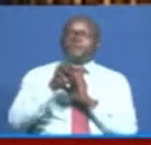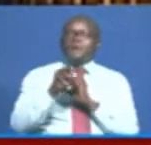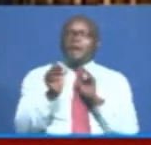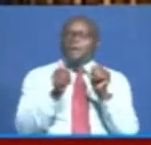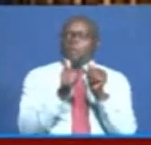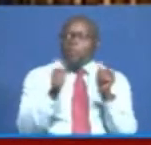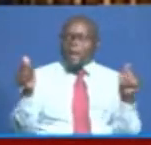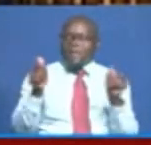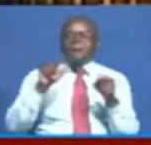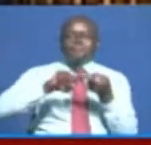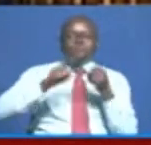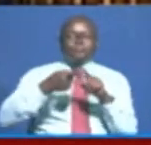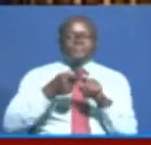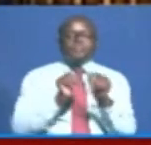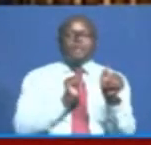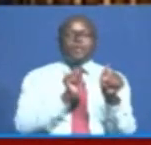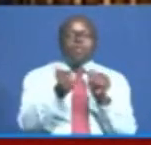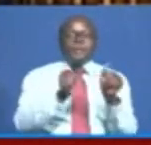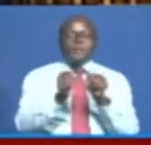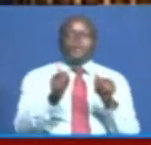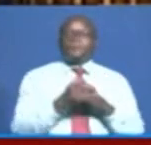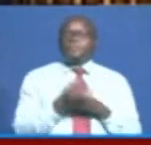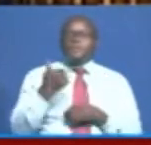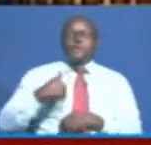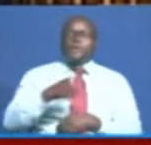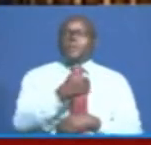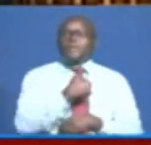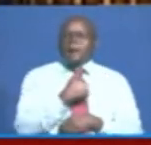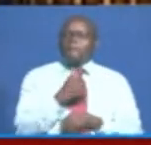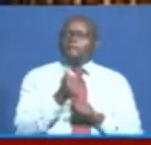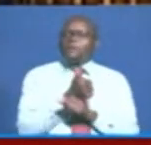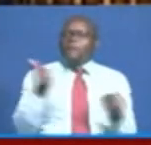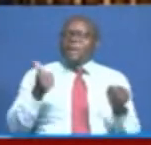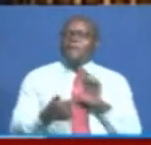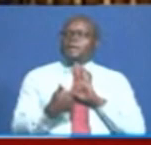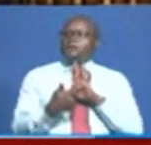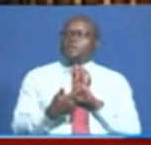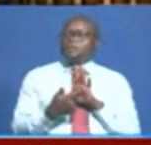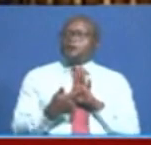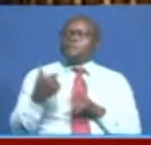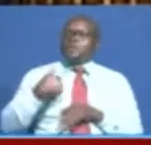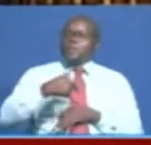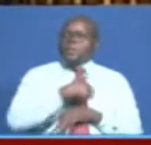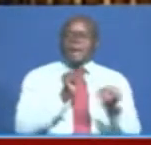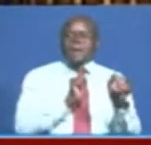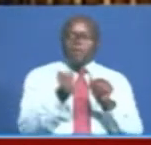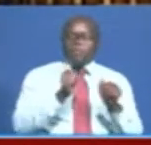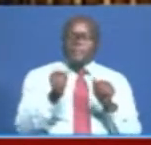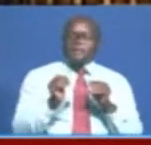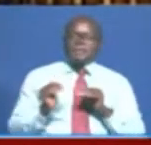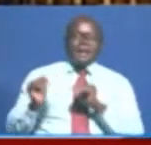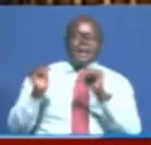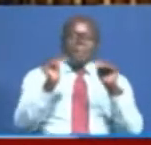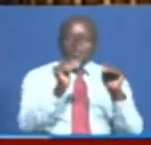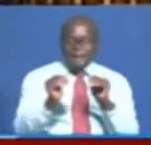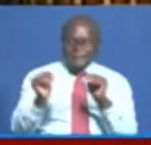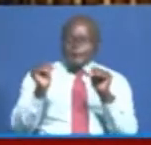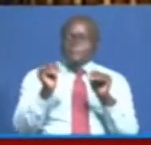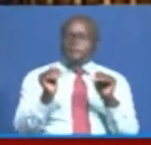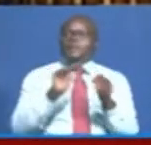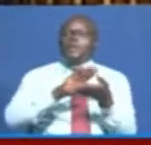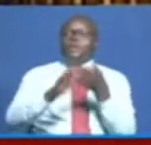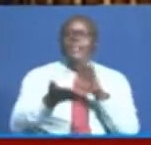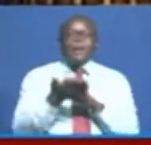well-fought competition. We have ably demonstrated that we can compete democratically and without